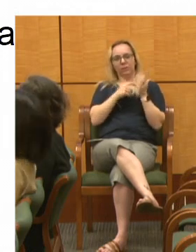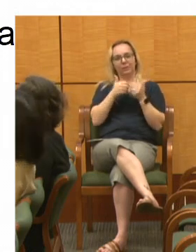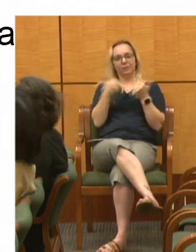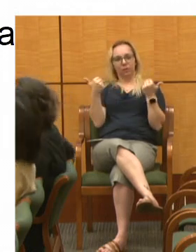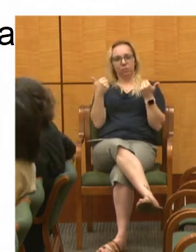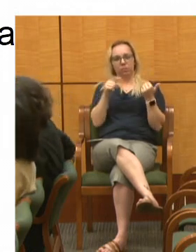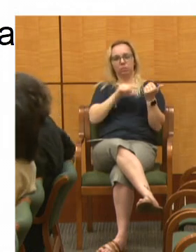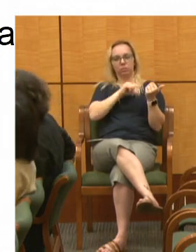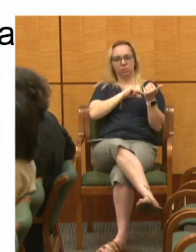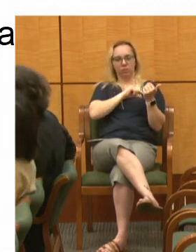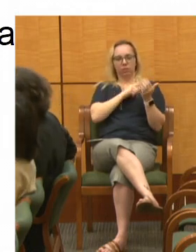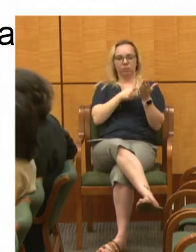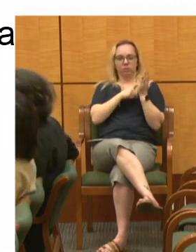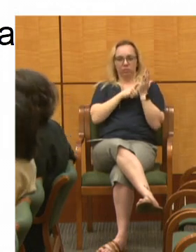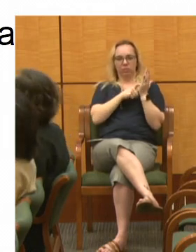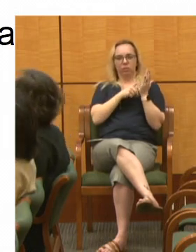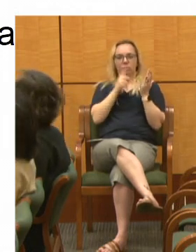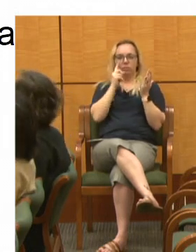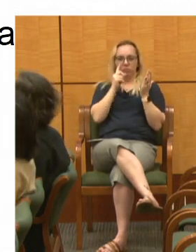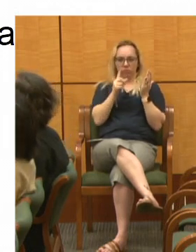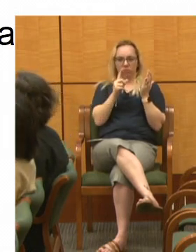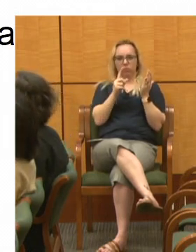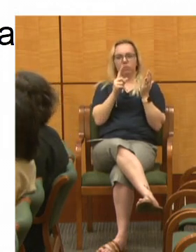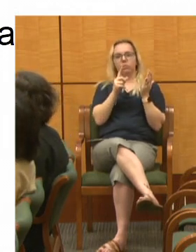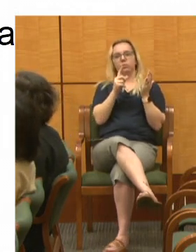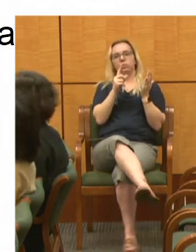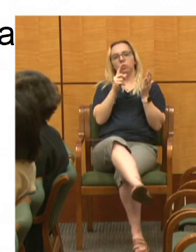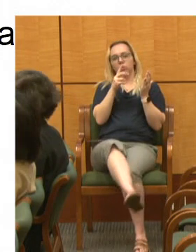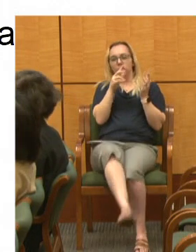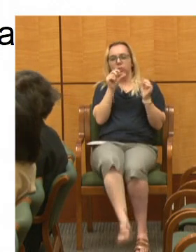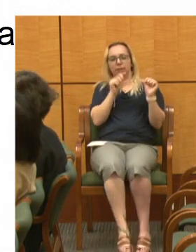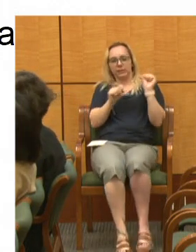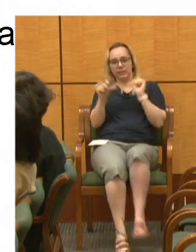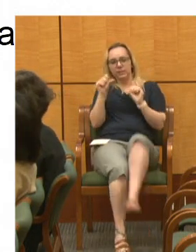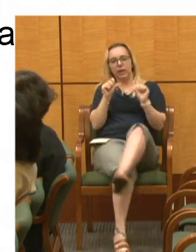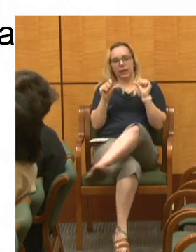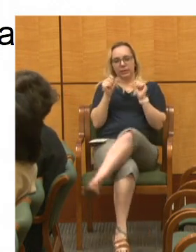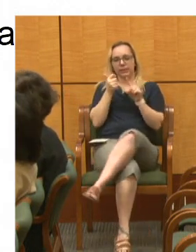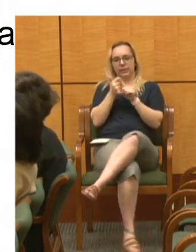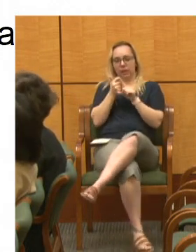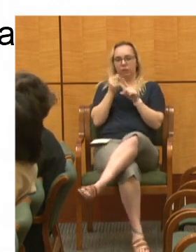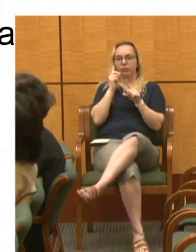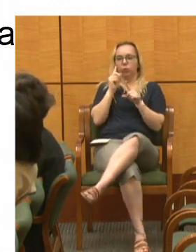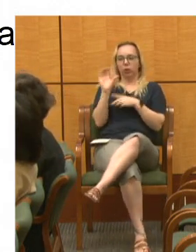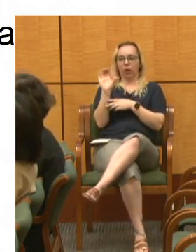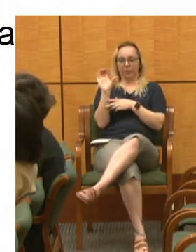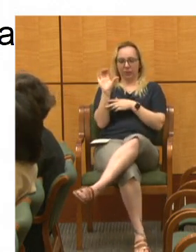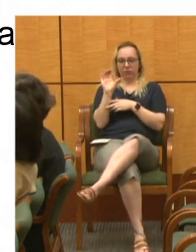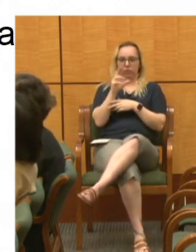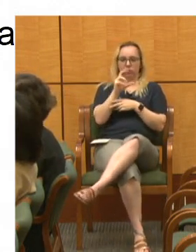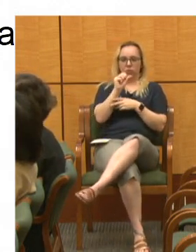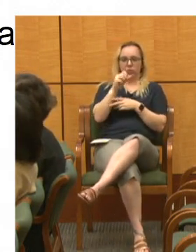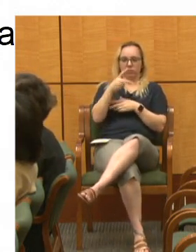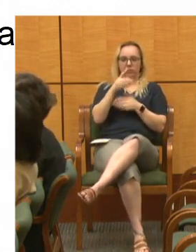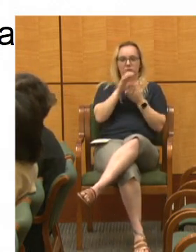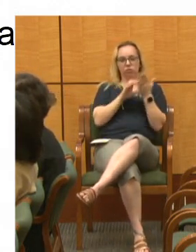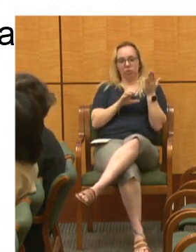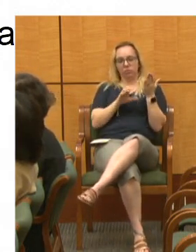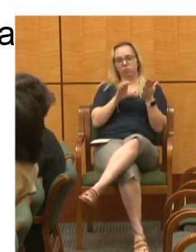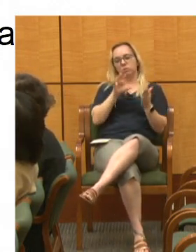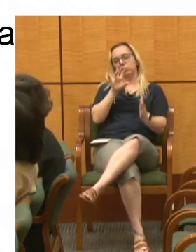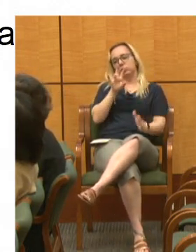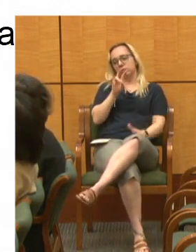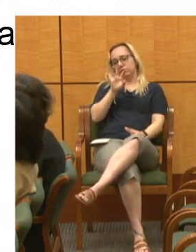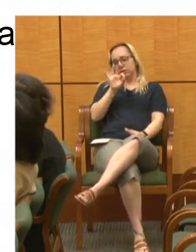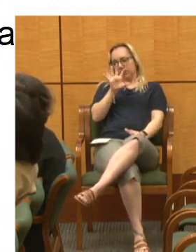quality requirements related to the practice and art and science of compounding. USP Chapter 795 is